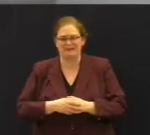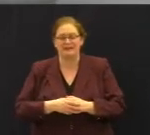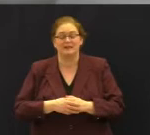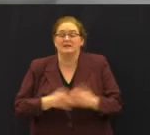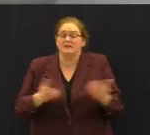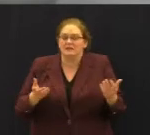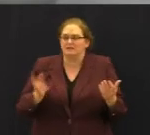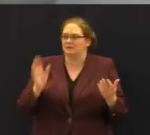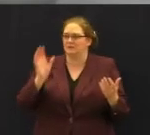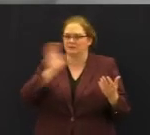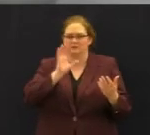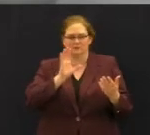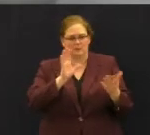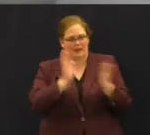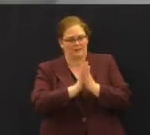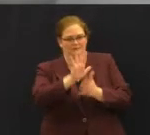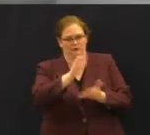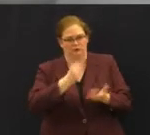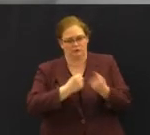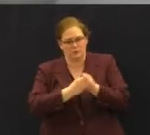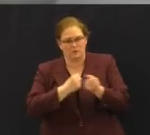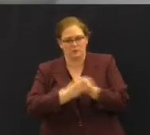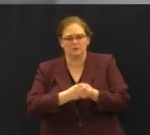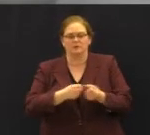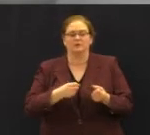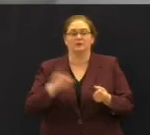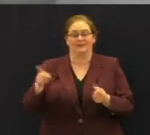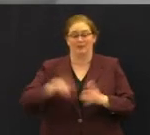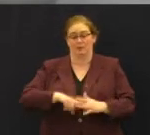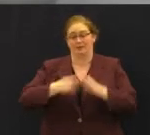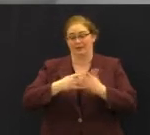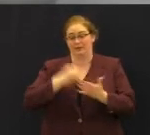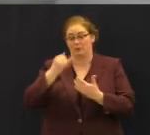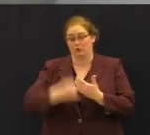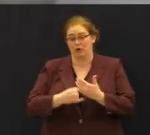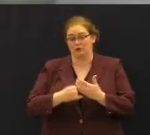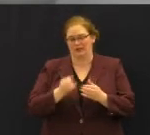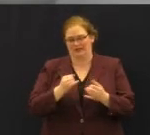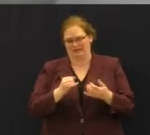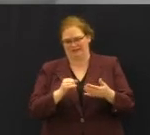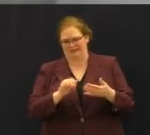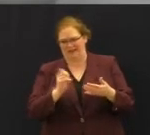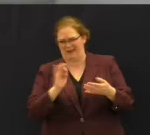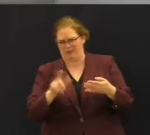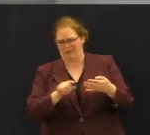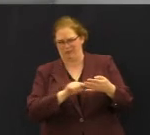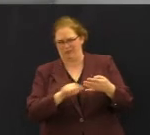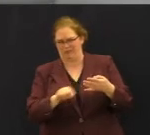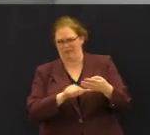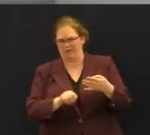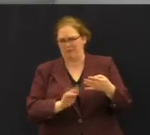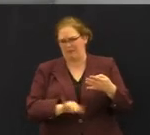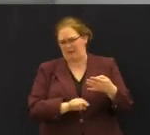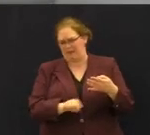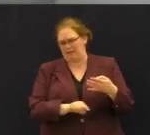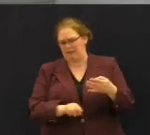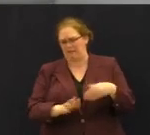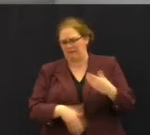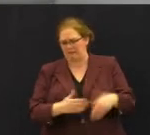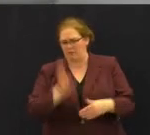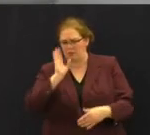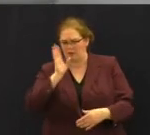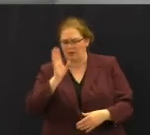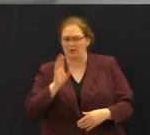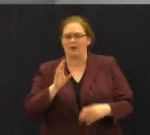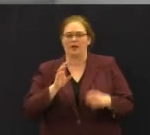We're seeking your support. They will begin this project end of April or the beginning of May, and it'll